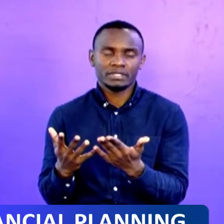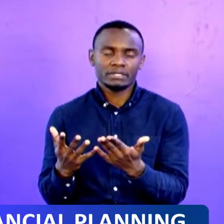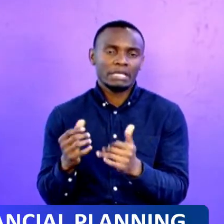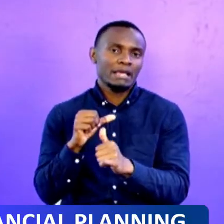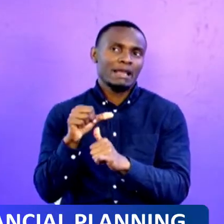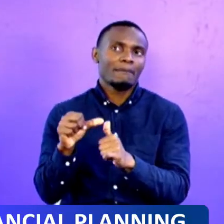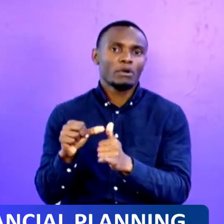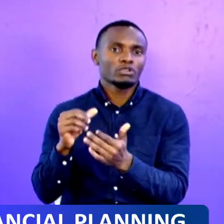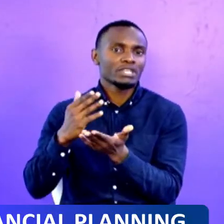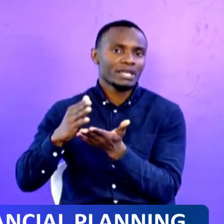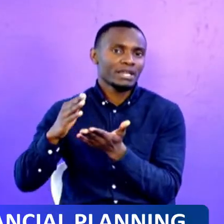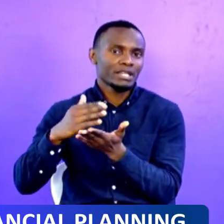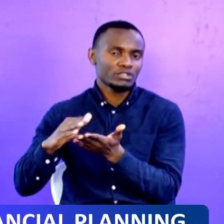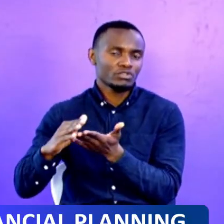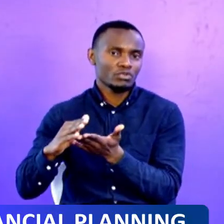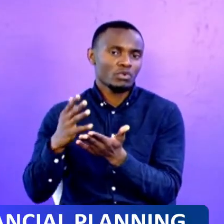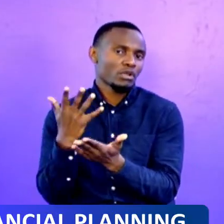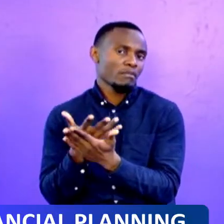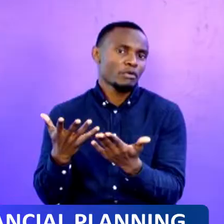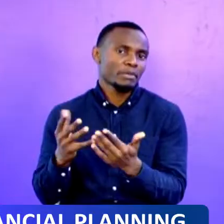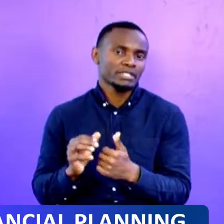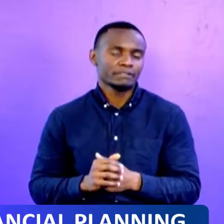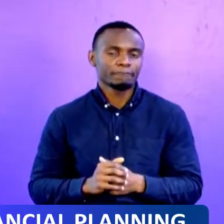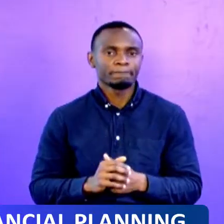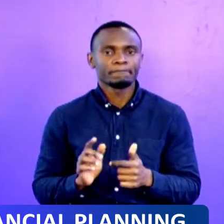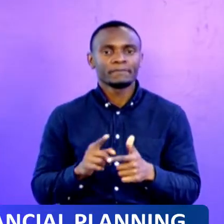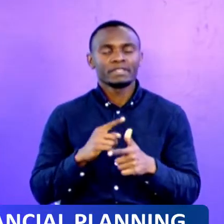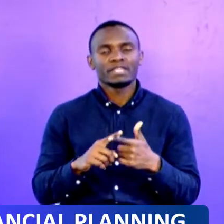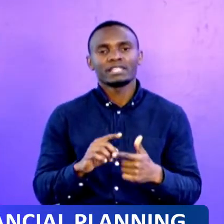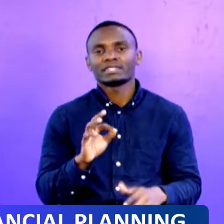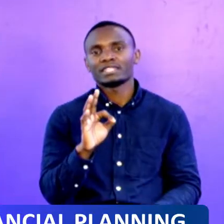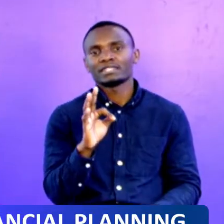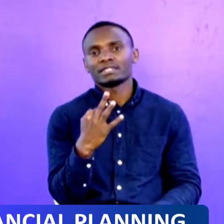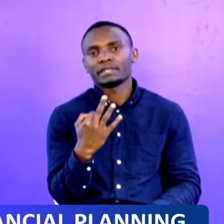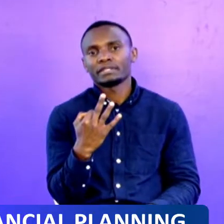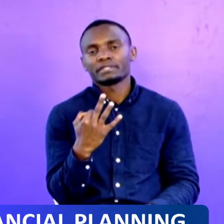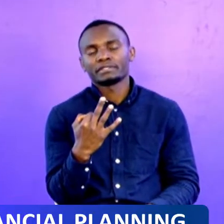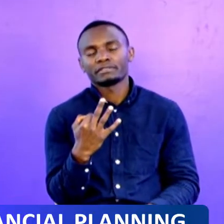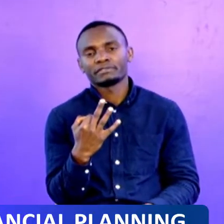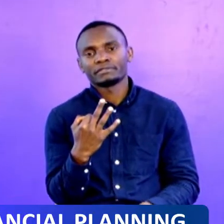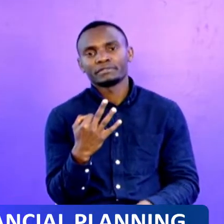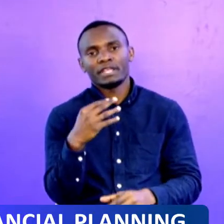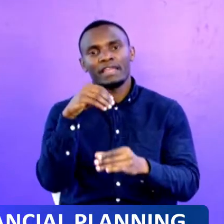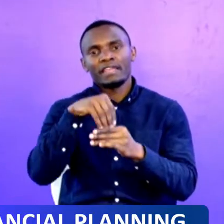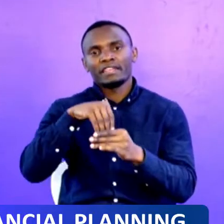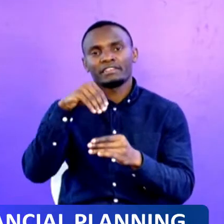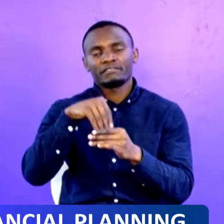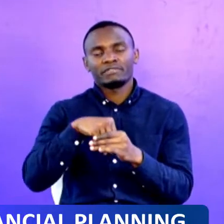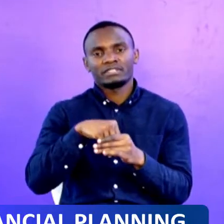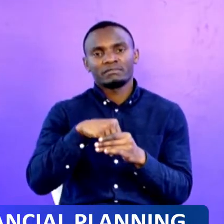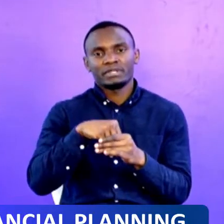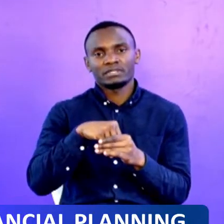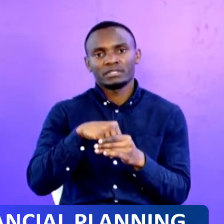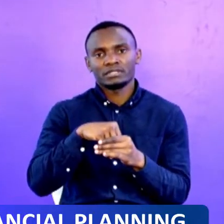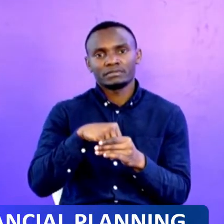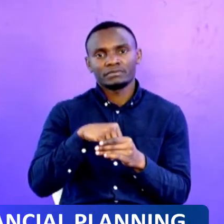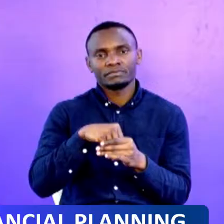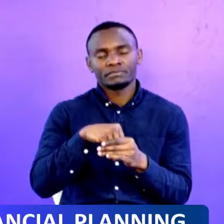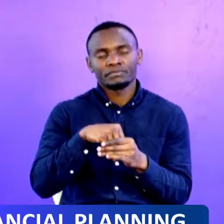property. Then the third way, or the third kind of investment that is supposed to